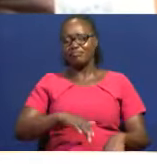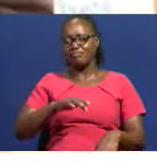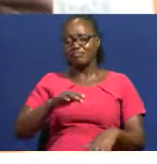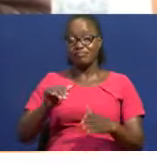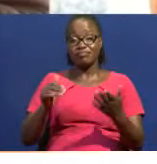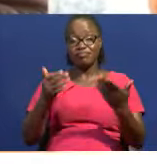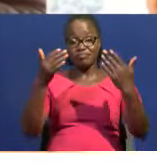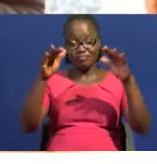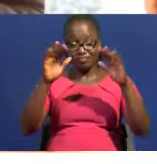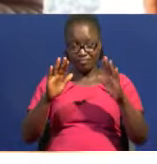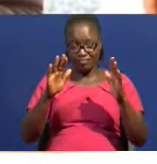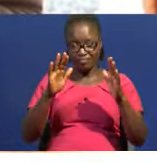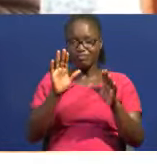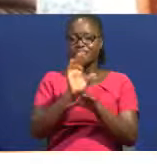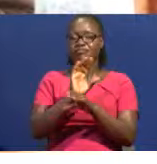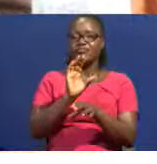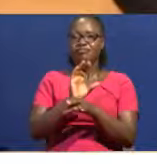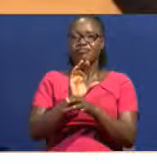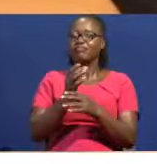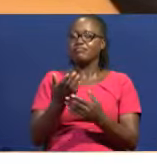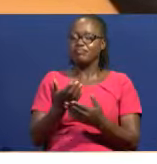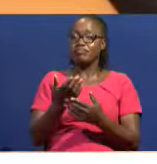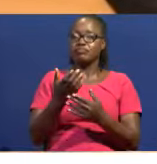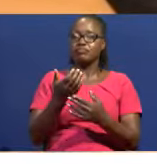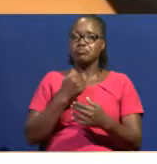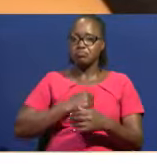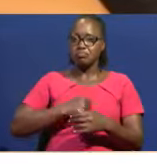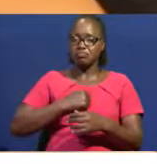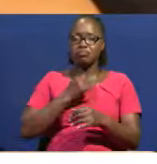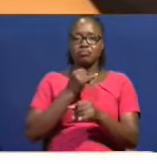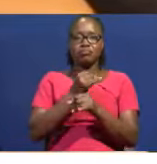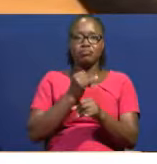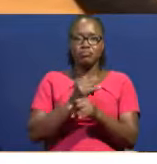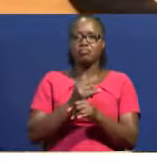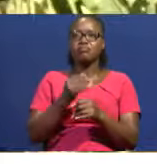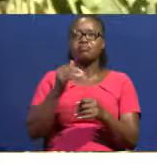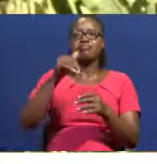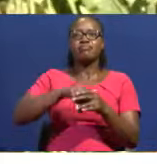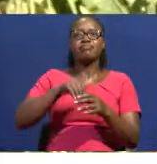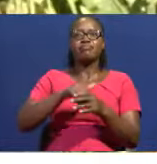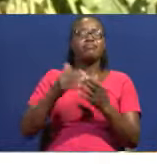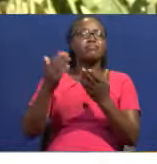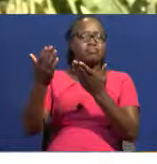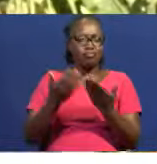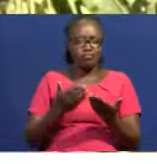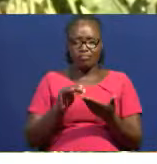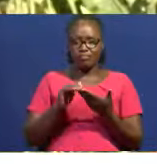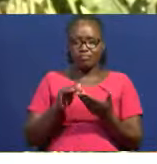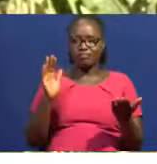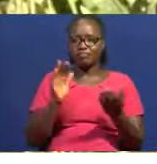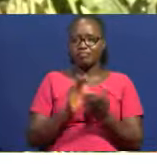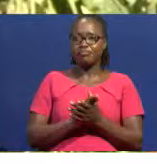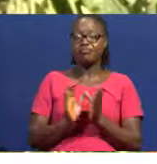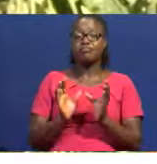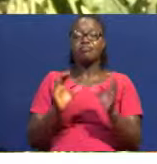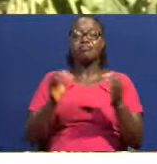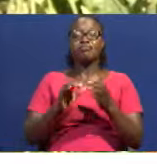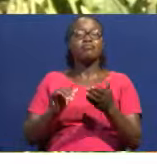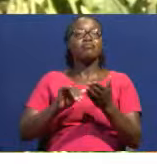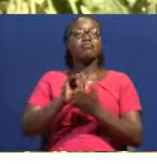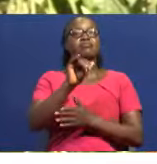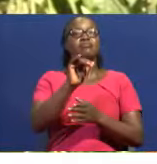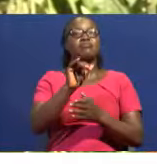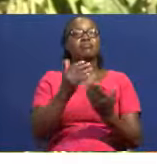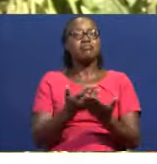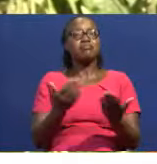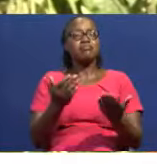government to build a conducive political environment locally to attract investors. The companies which take these children to these